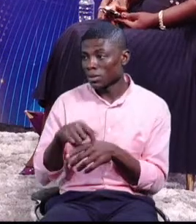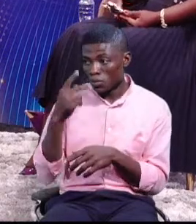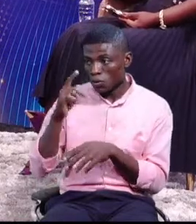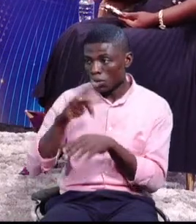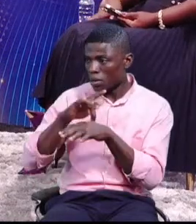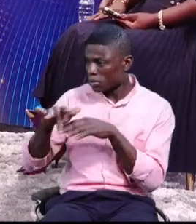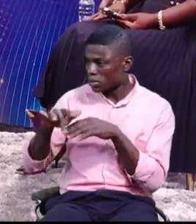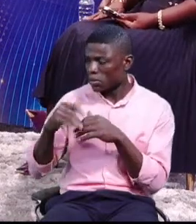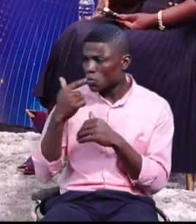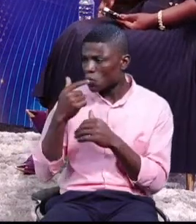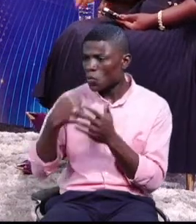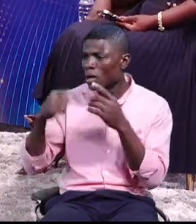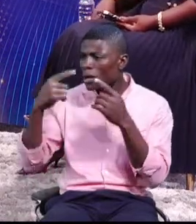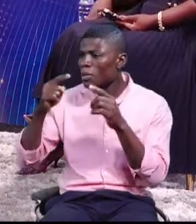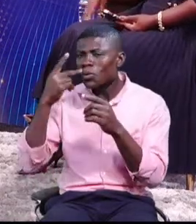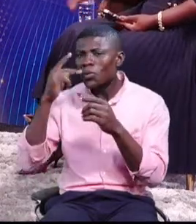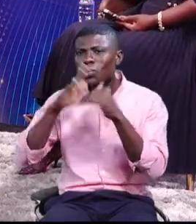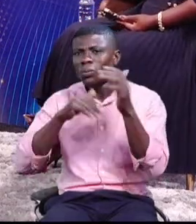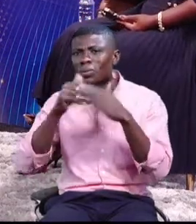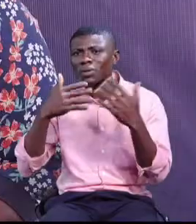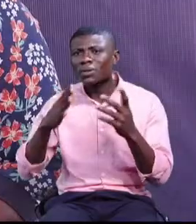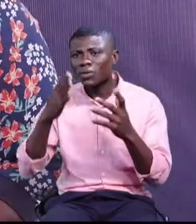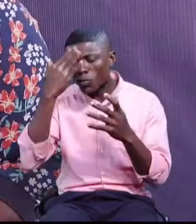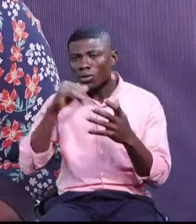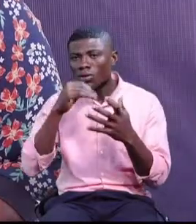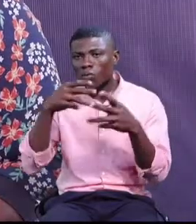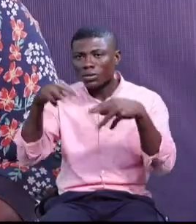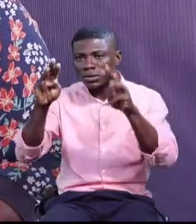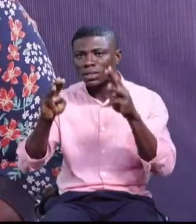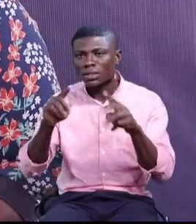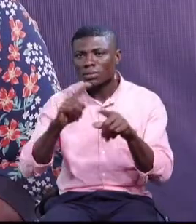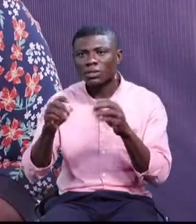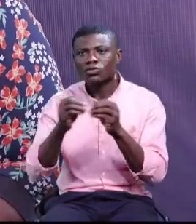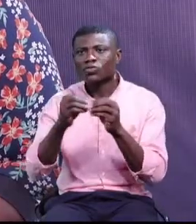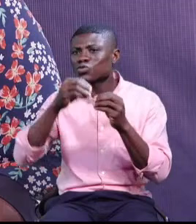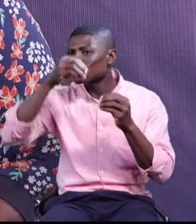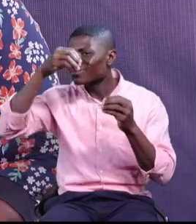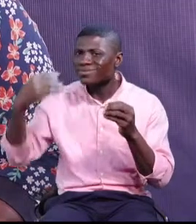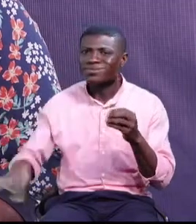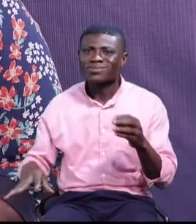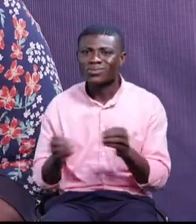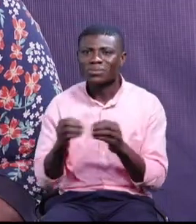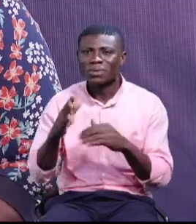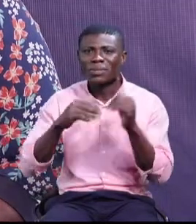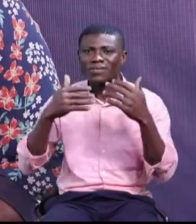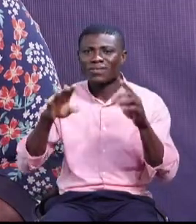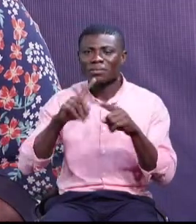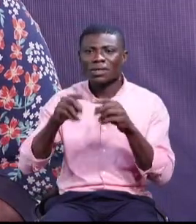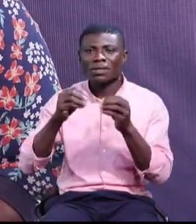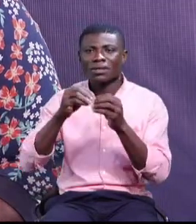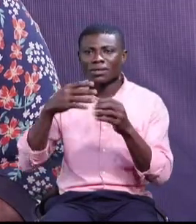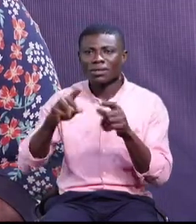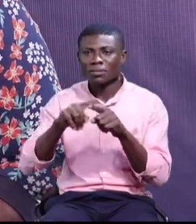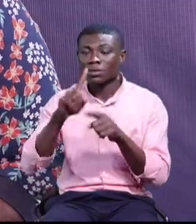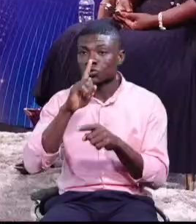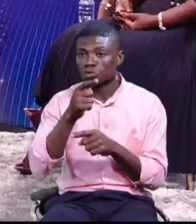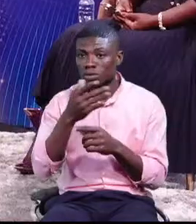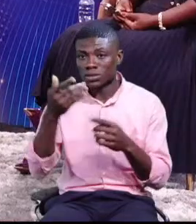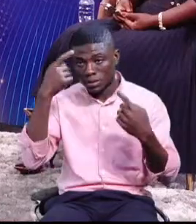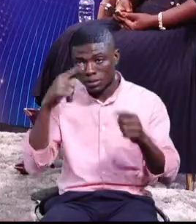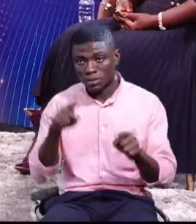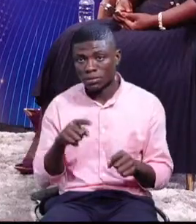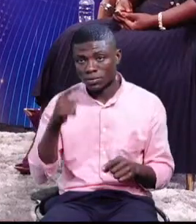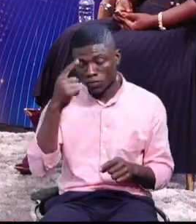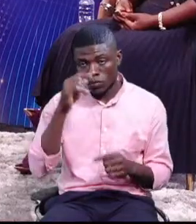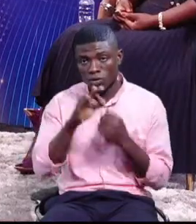like, what is going on? Why they don't want to sell? It's too expensive. I mean, so we get I just that. want to give that reality, even for